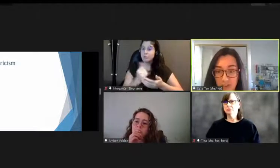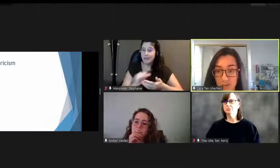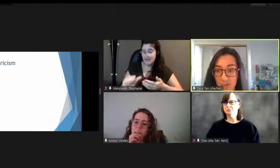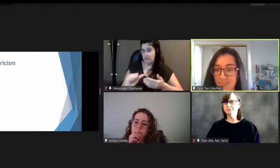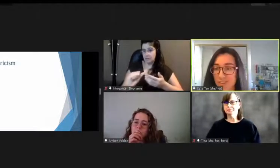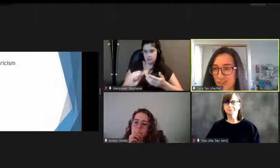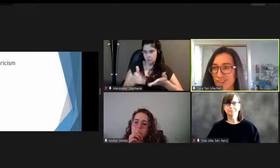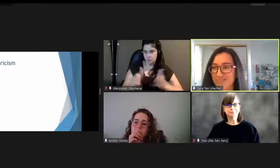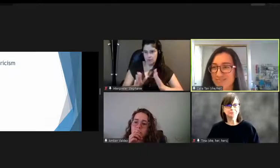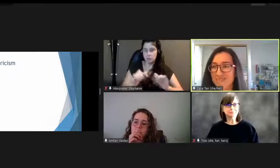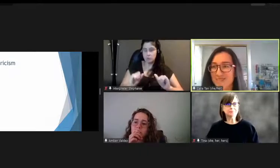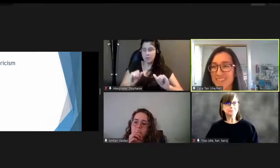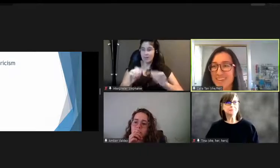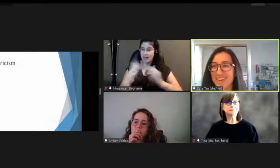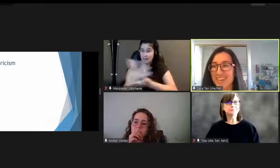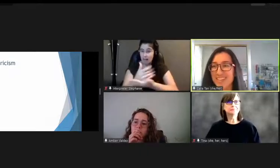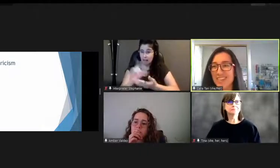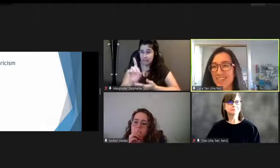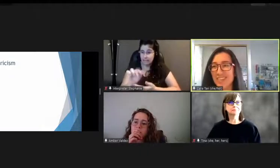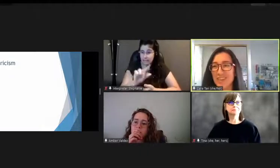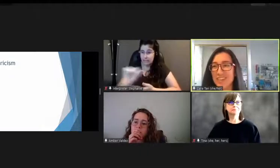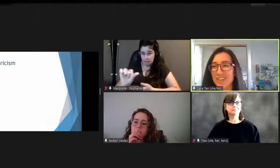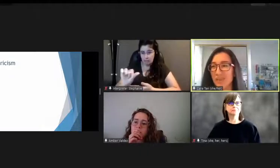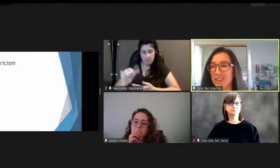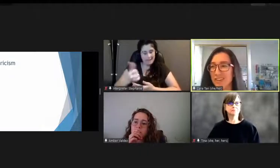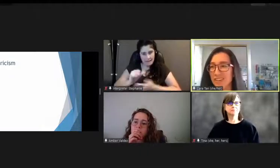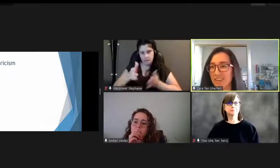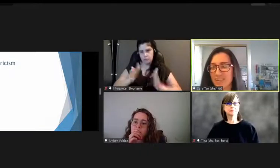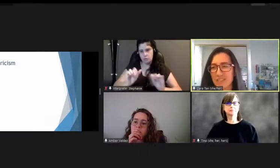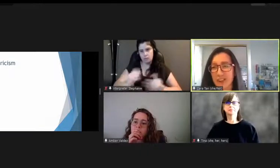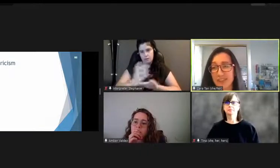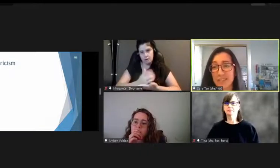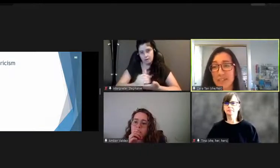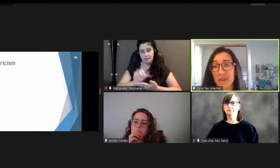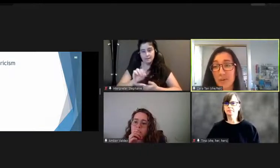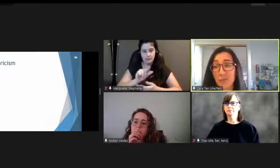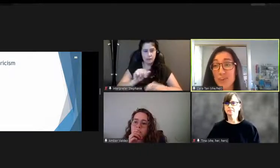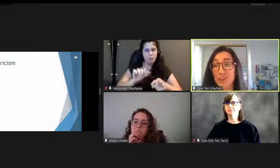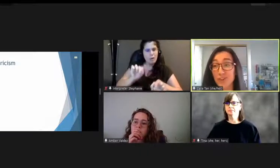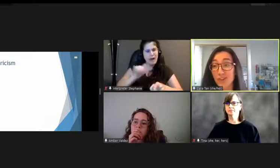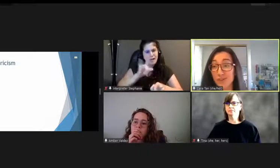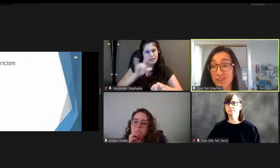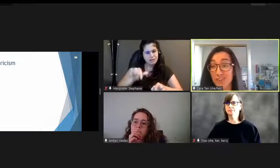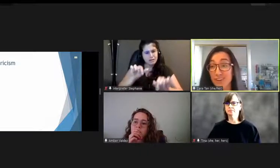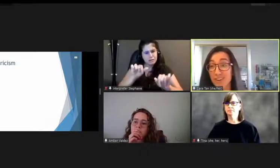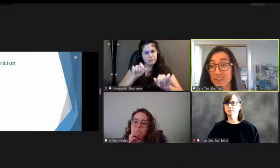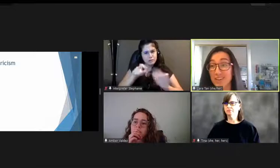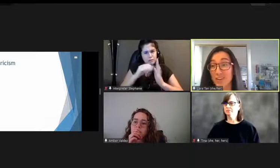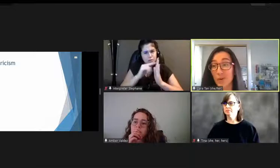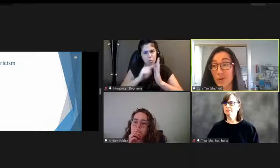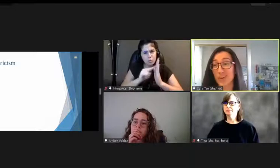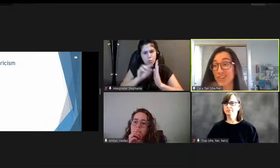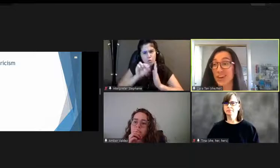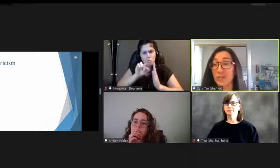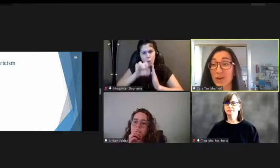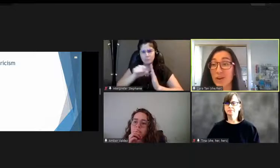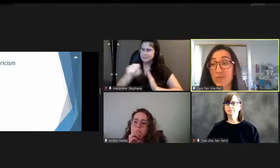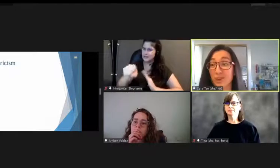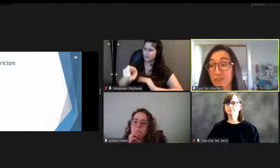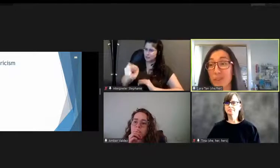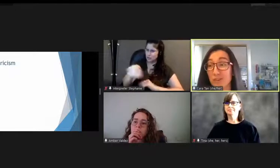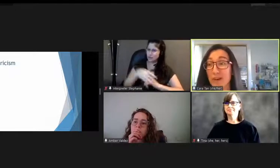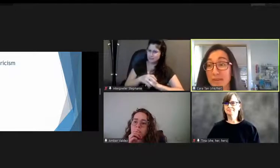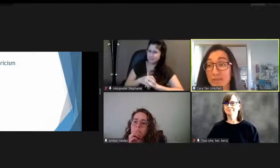to Ashley, you should. It's a good idea to be taking notes. In fact, hopefully you took some notes on what we just talked about